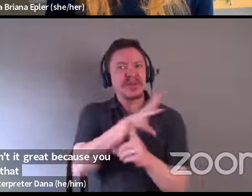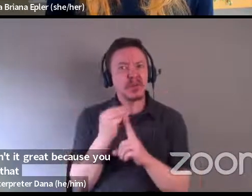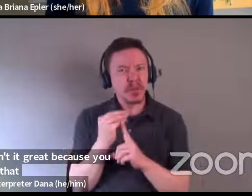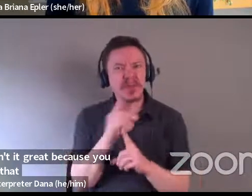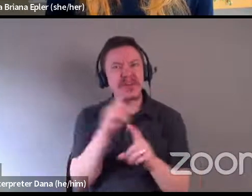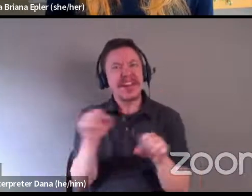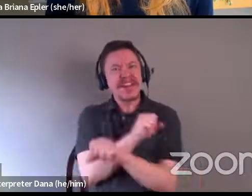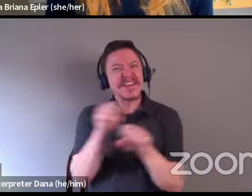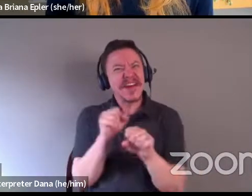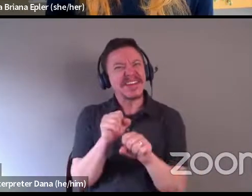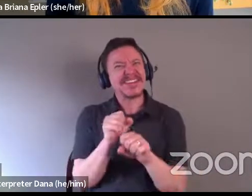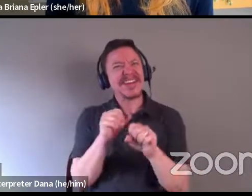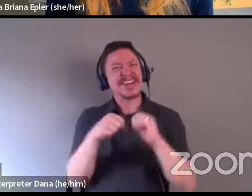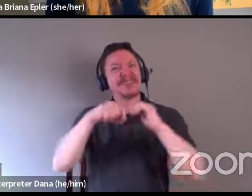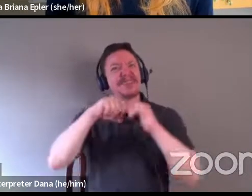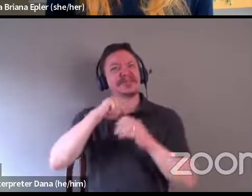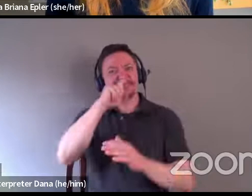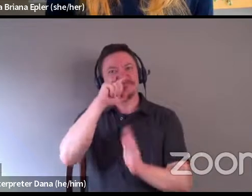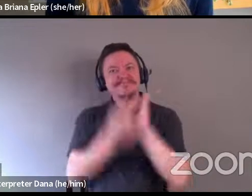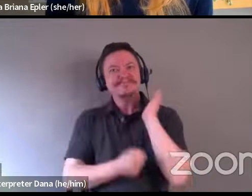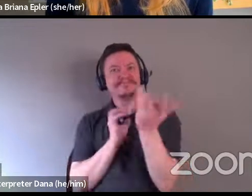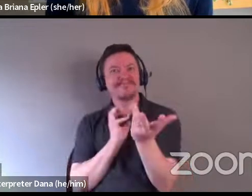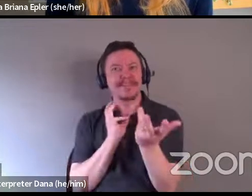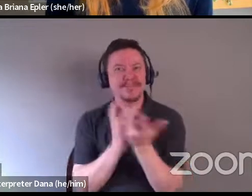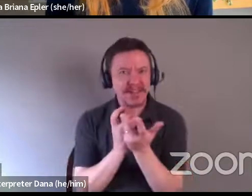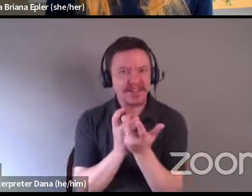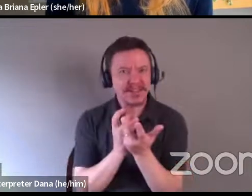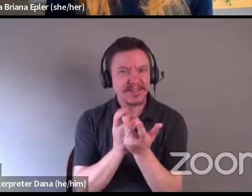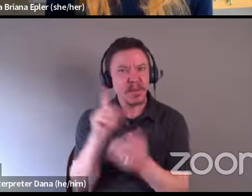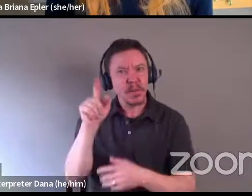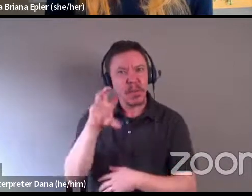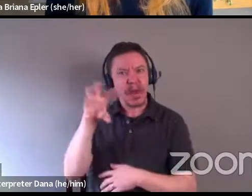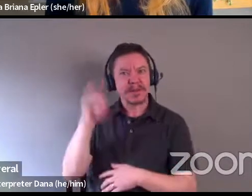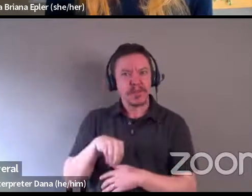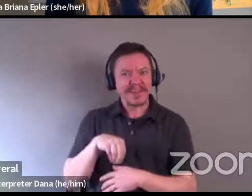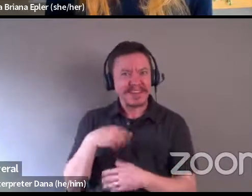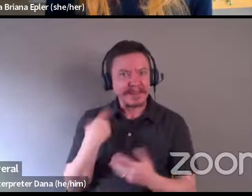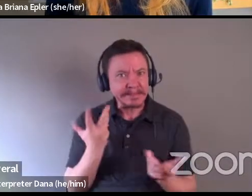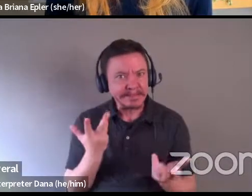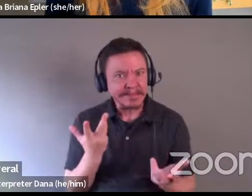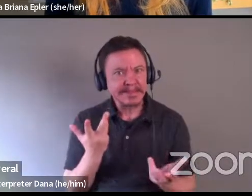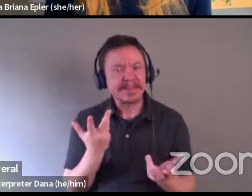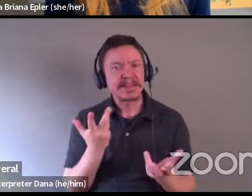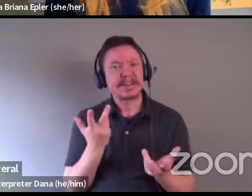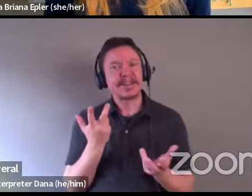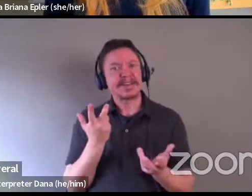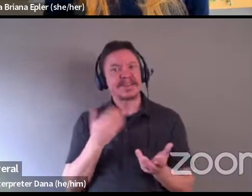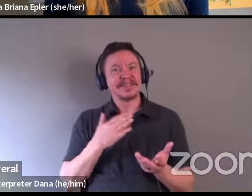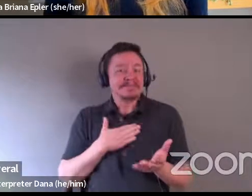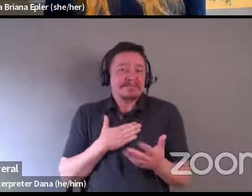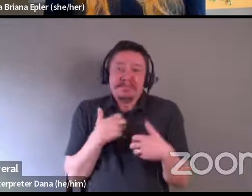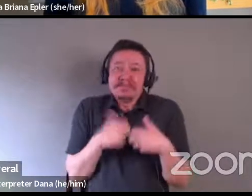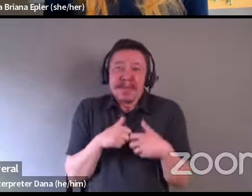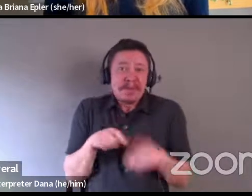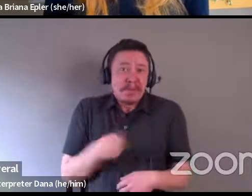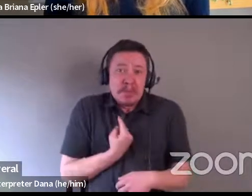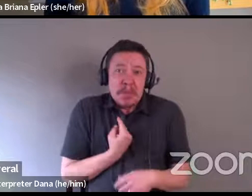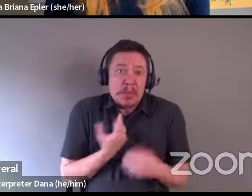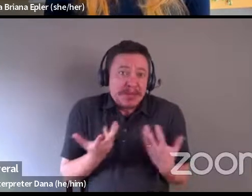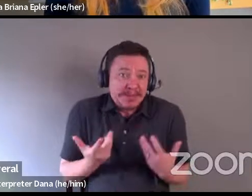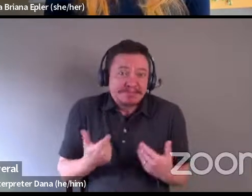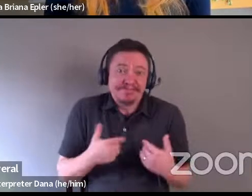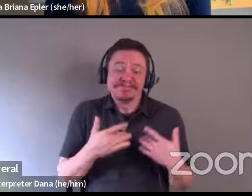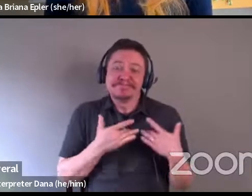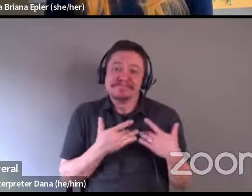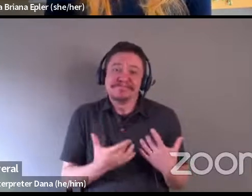exactly fit in. And that, I think, well, maybe it's just my problem.